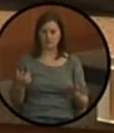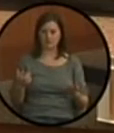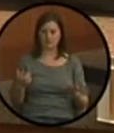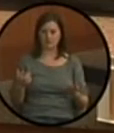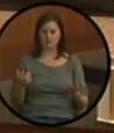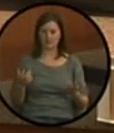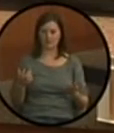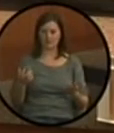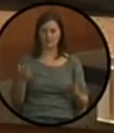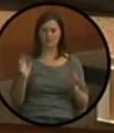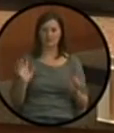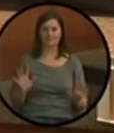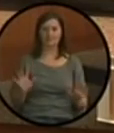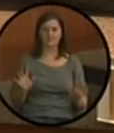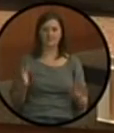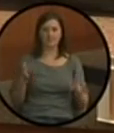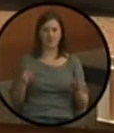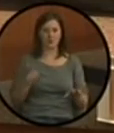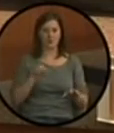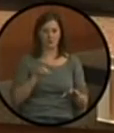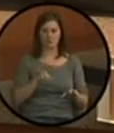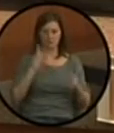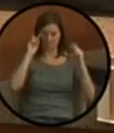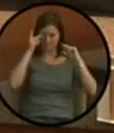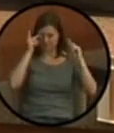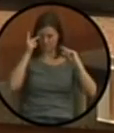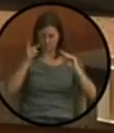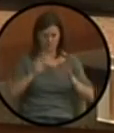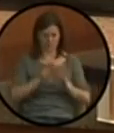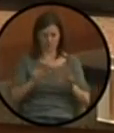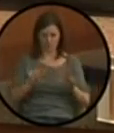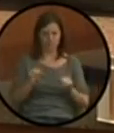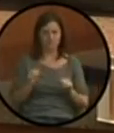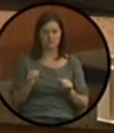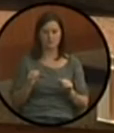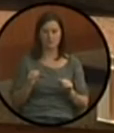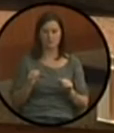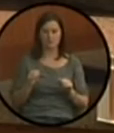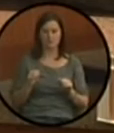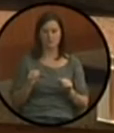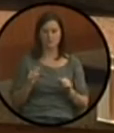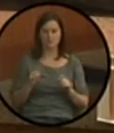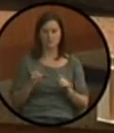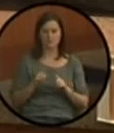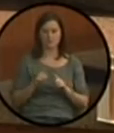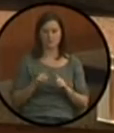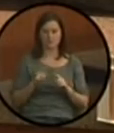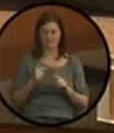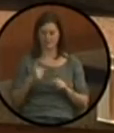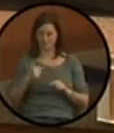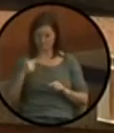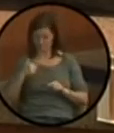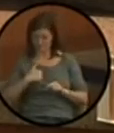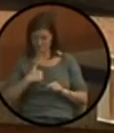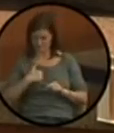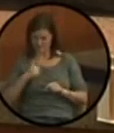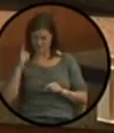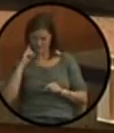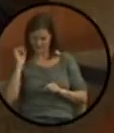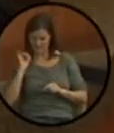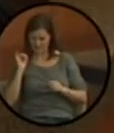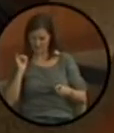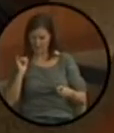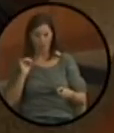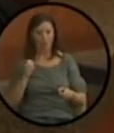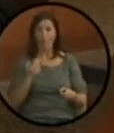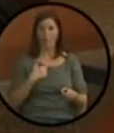it kind of, and I don't want you to take this wrong, but it kind of has the sense of found money to me. You know what I mean? You get a sure, sometimes it